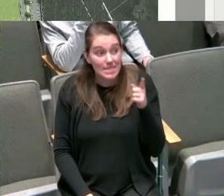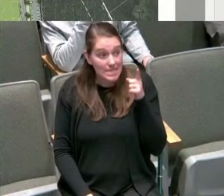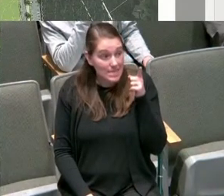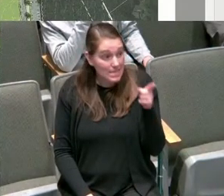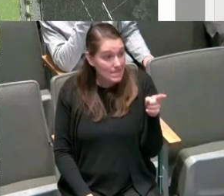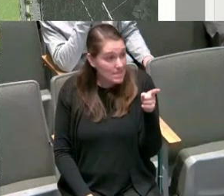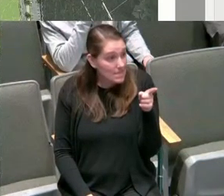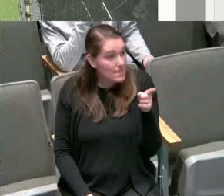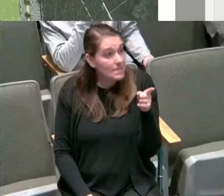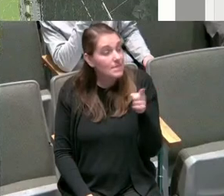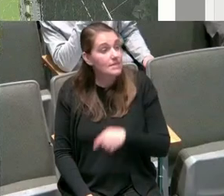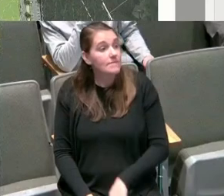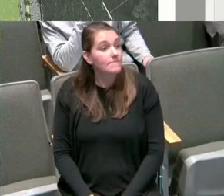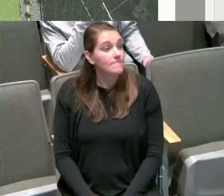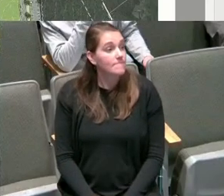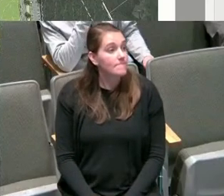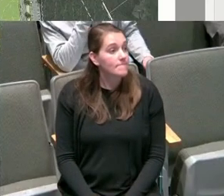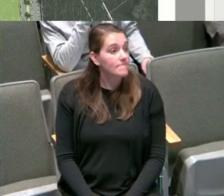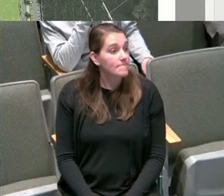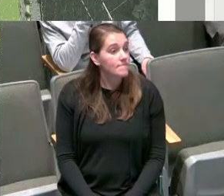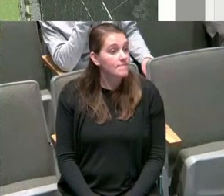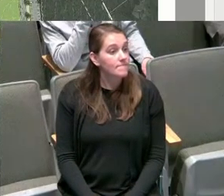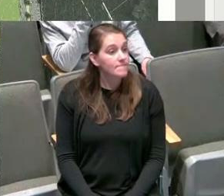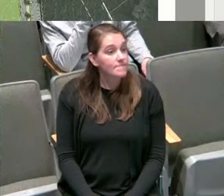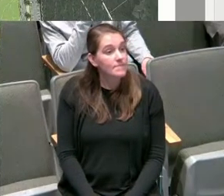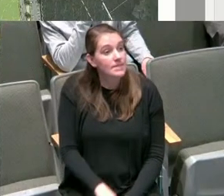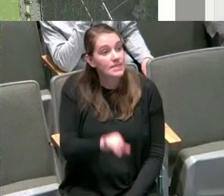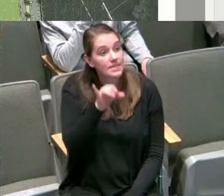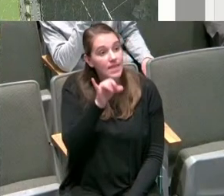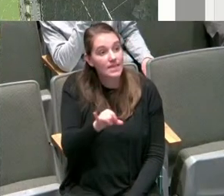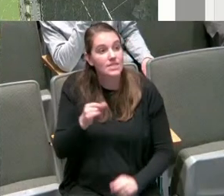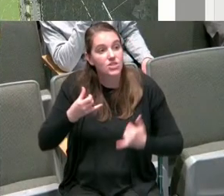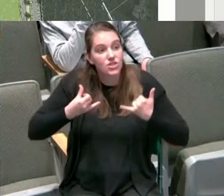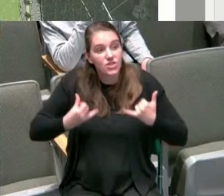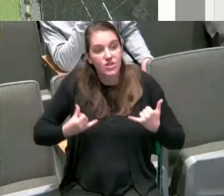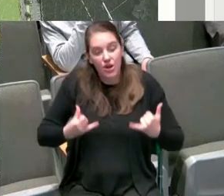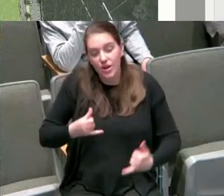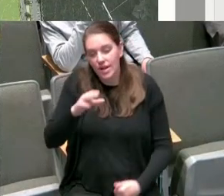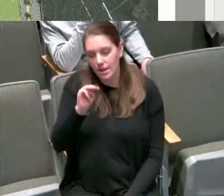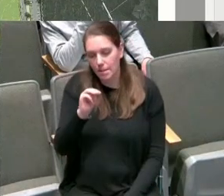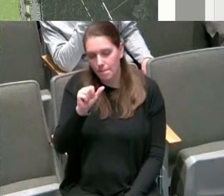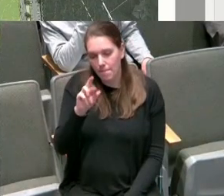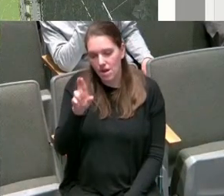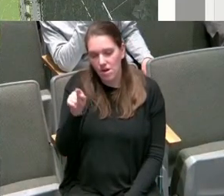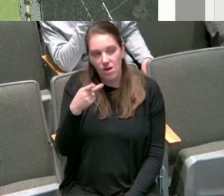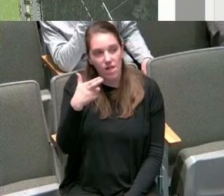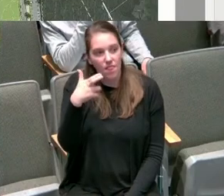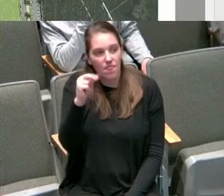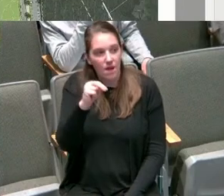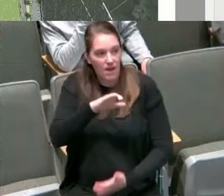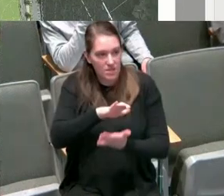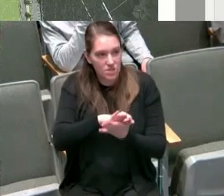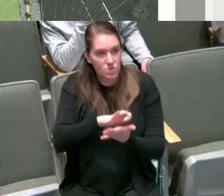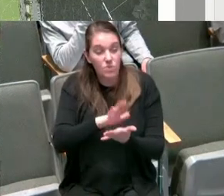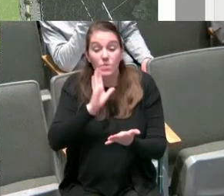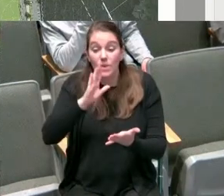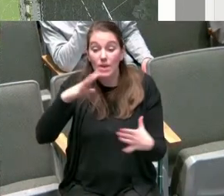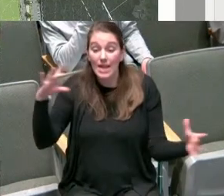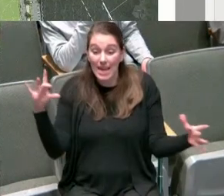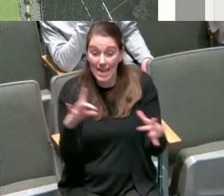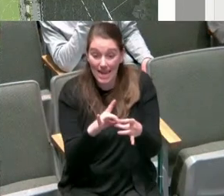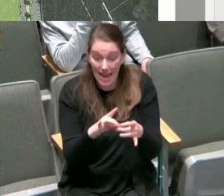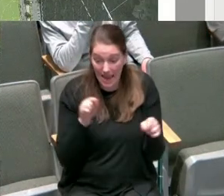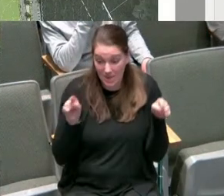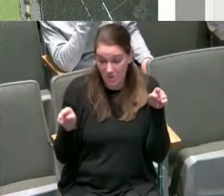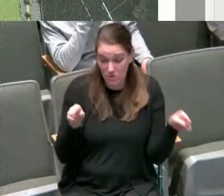this is um you can see where the marathon school is we would want to connect these schools for a couple of purposes one to